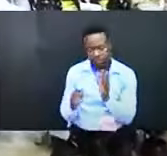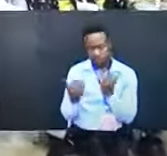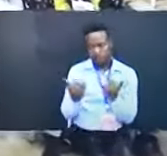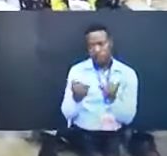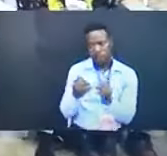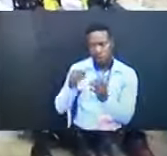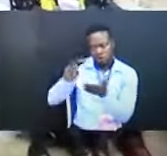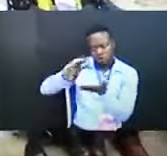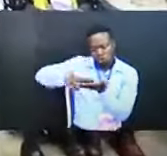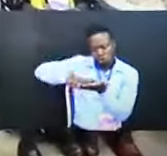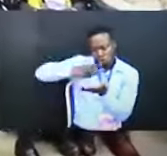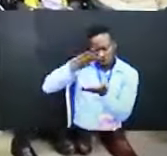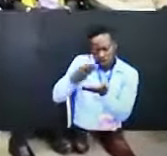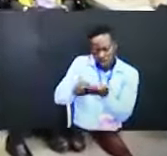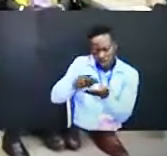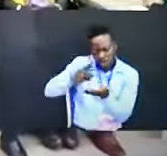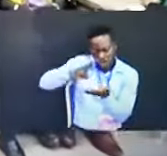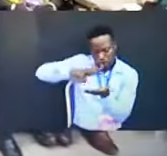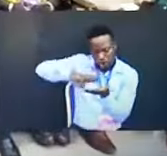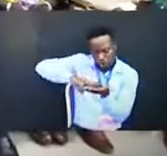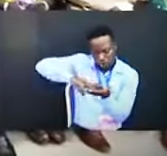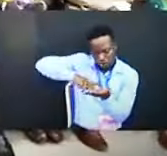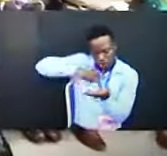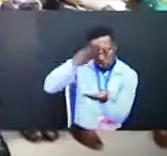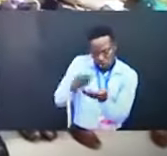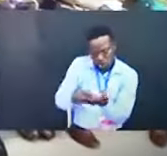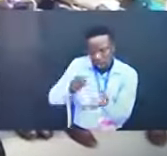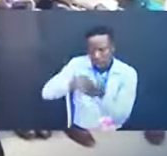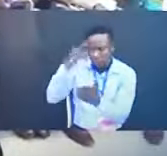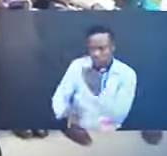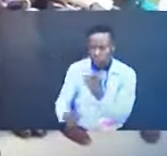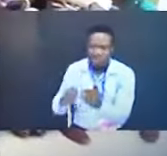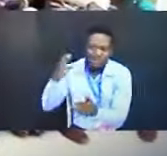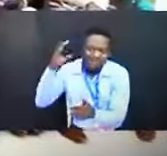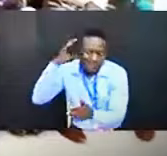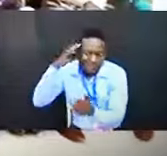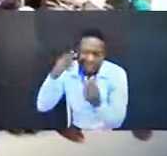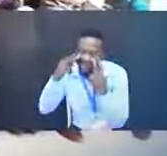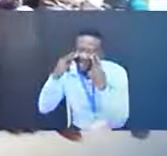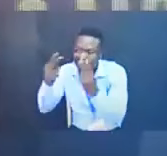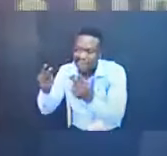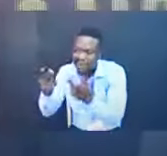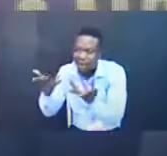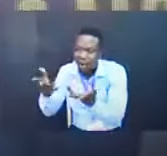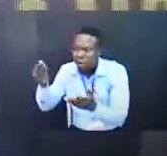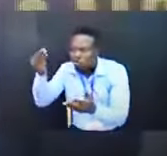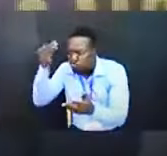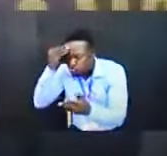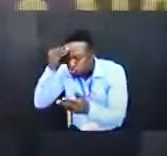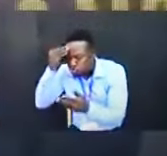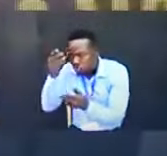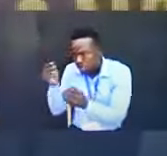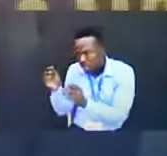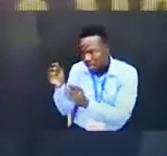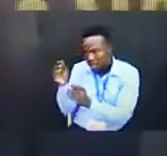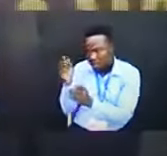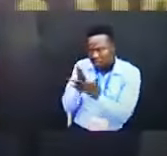a witness, or to witness is to see, to hear, and to know by personal presence.